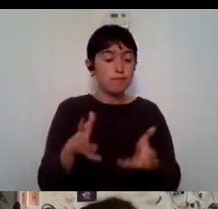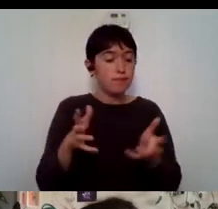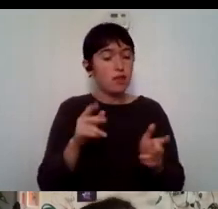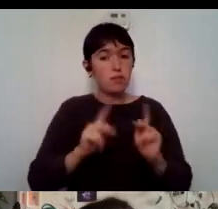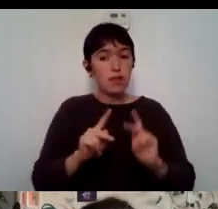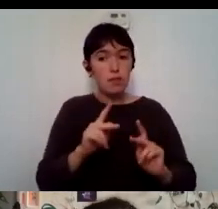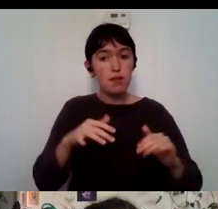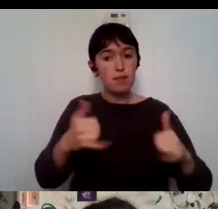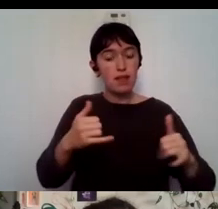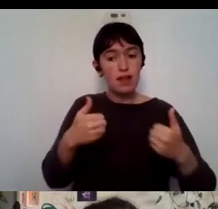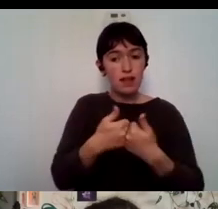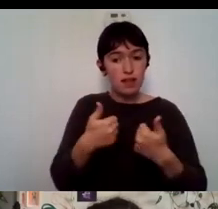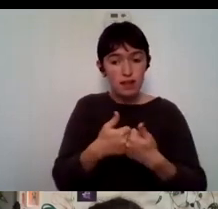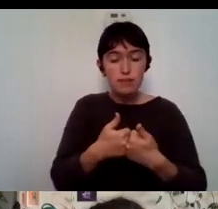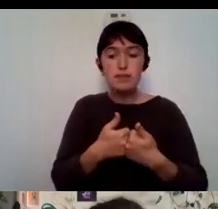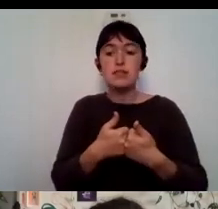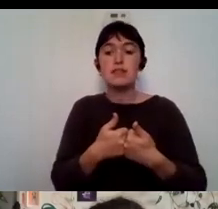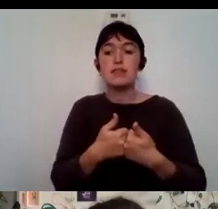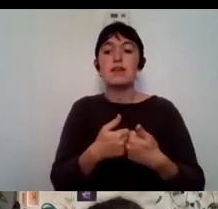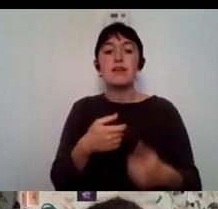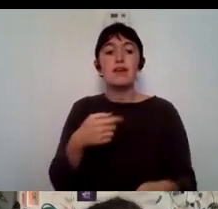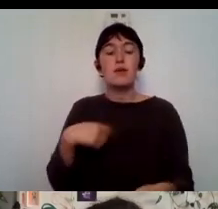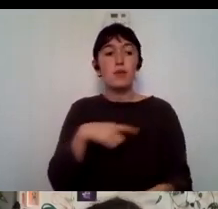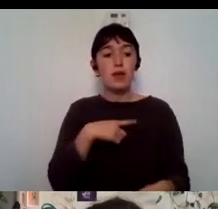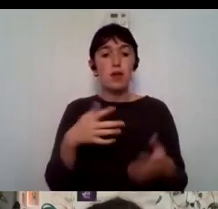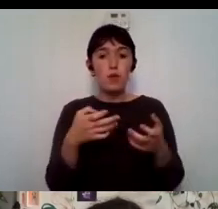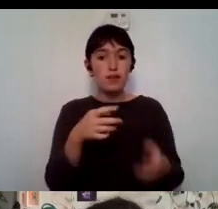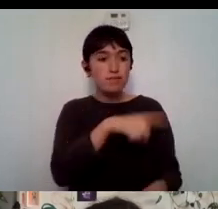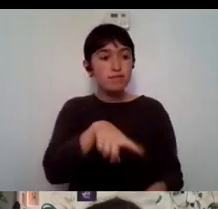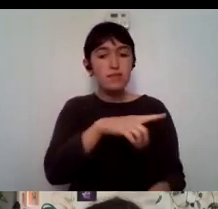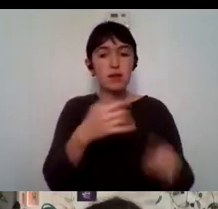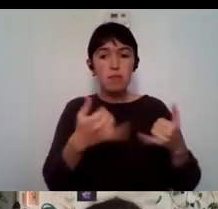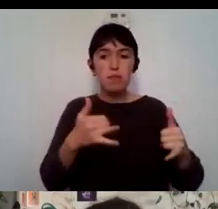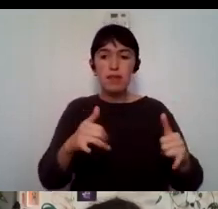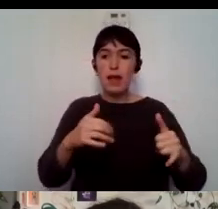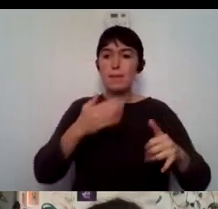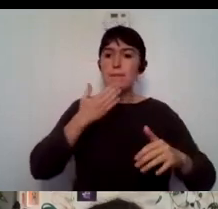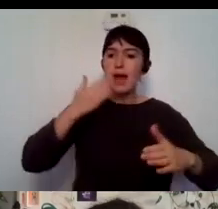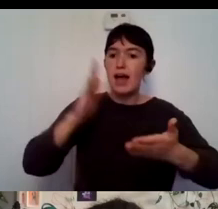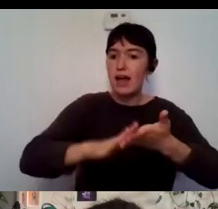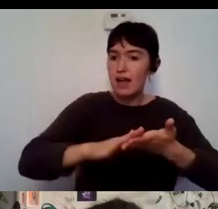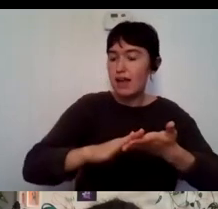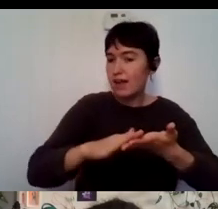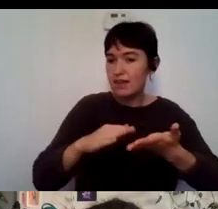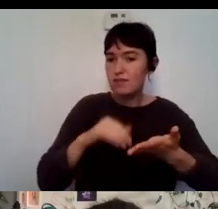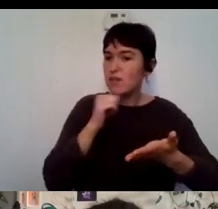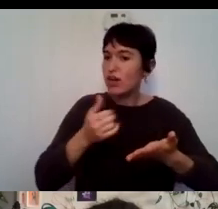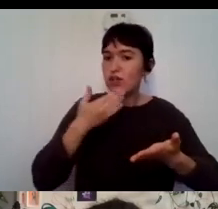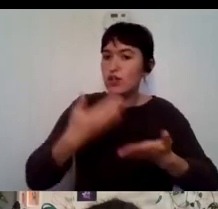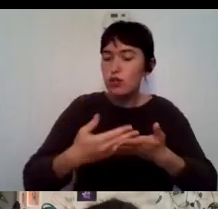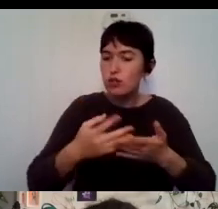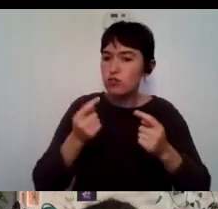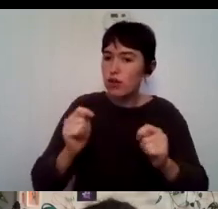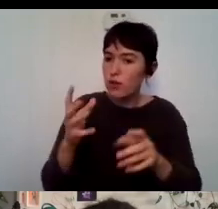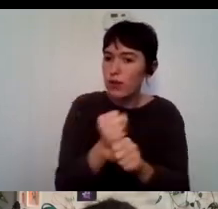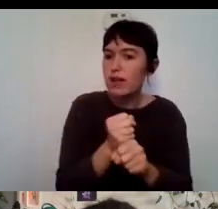getting them to play the games as badly as possible rather than as well as possible. So there's